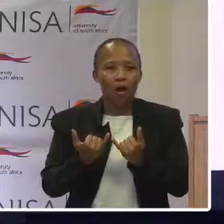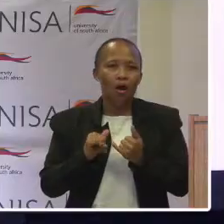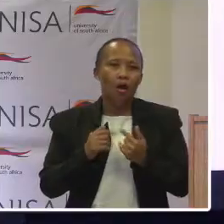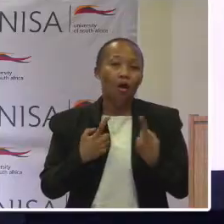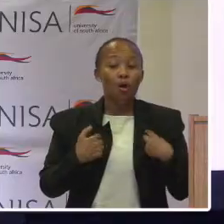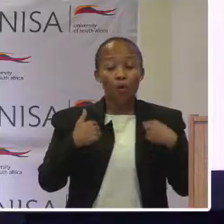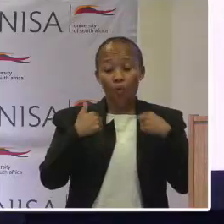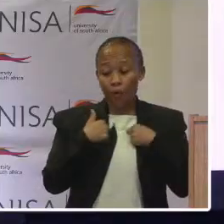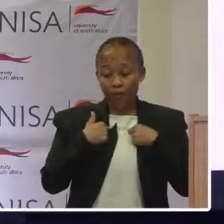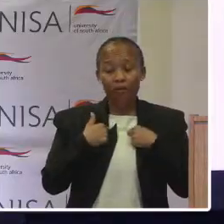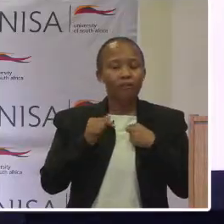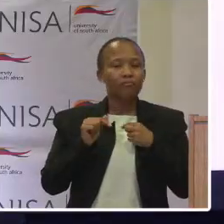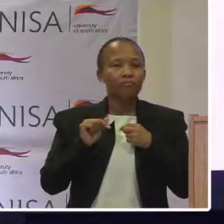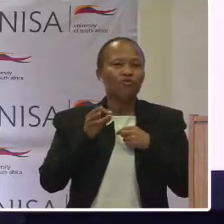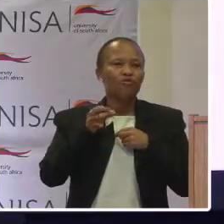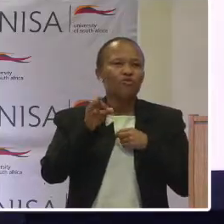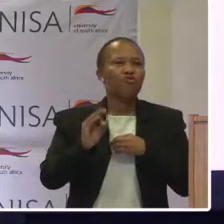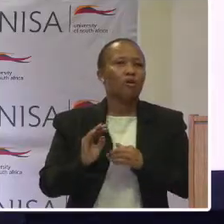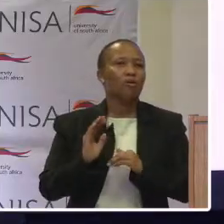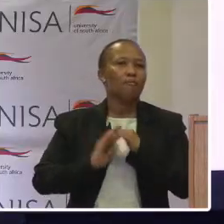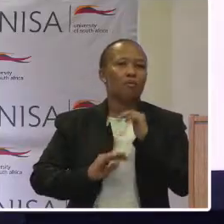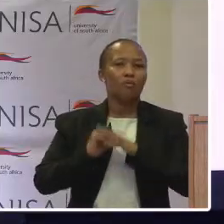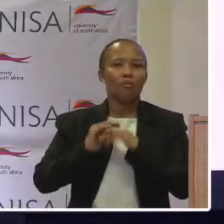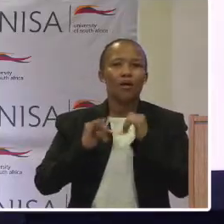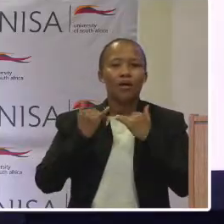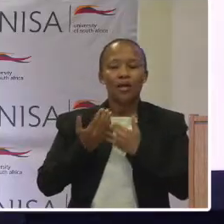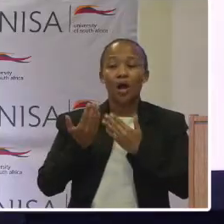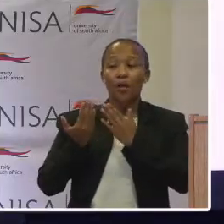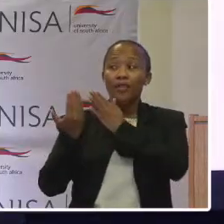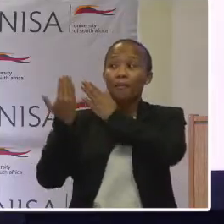future. We're no longer in the past. We're no longer